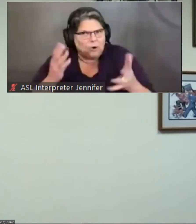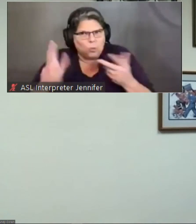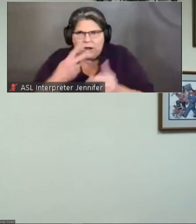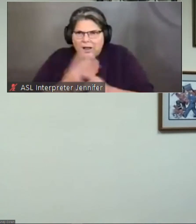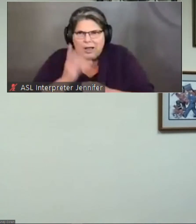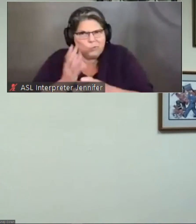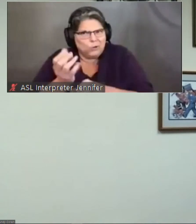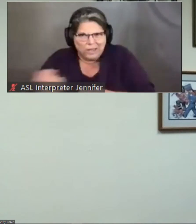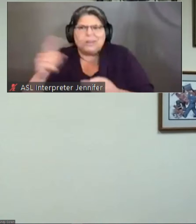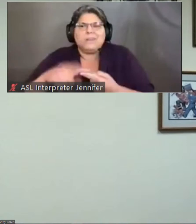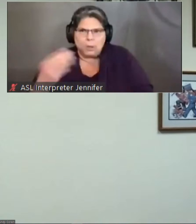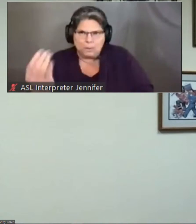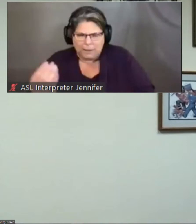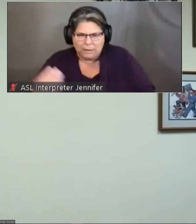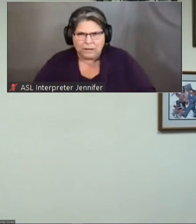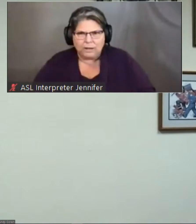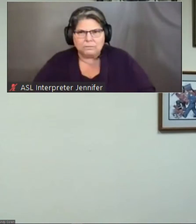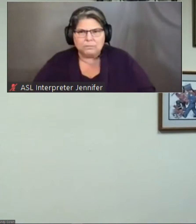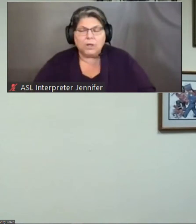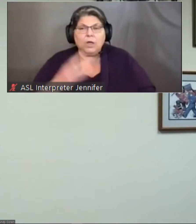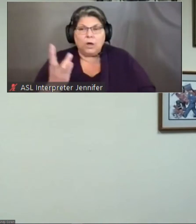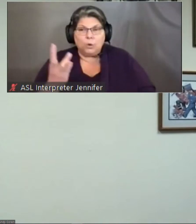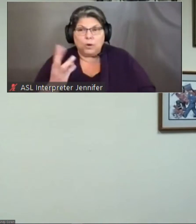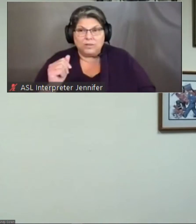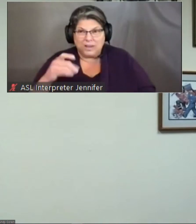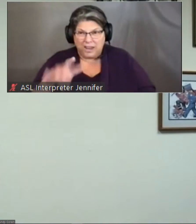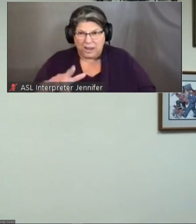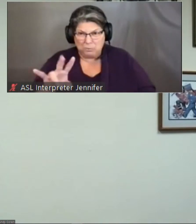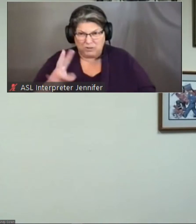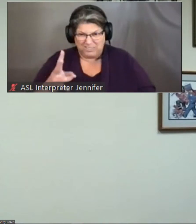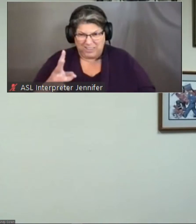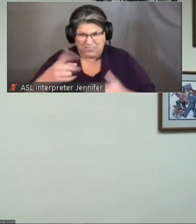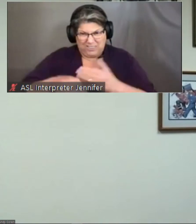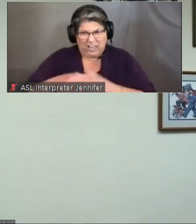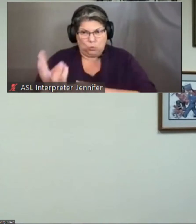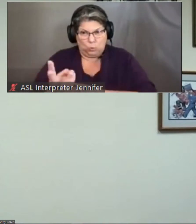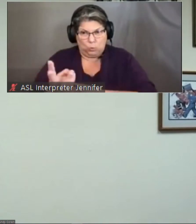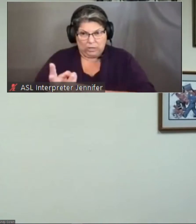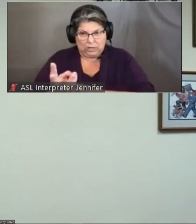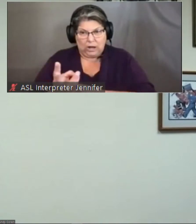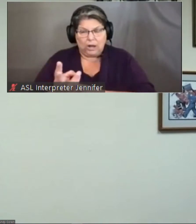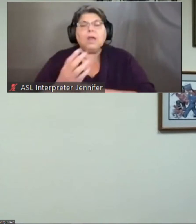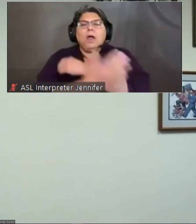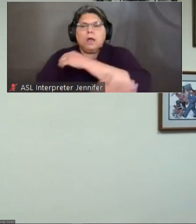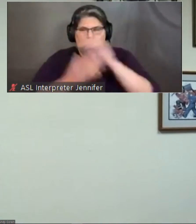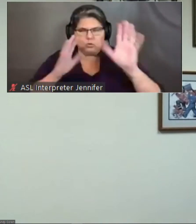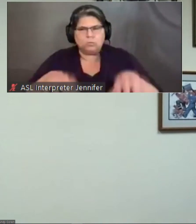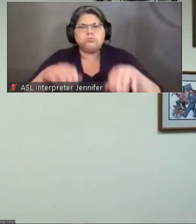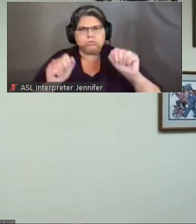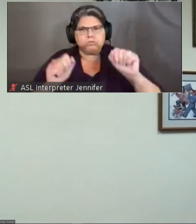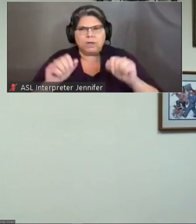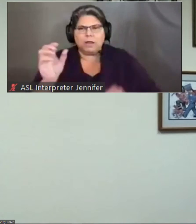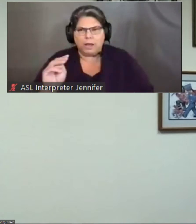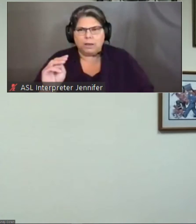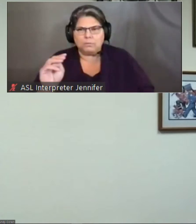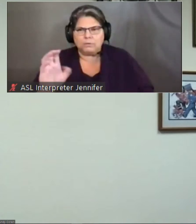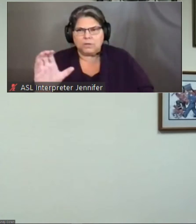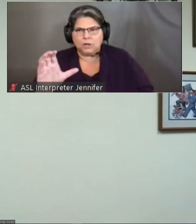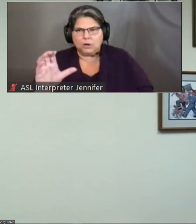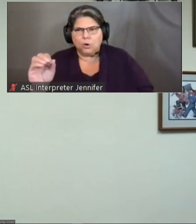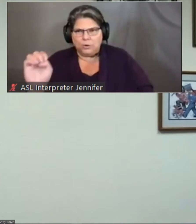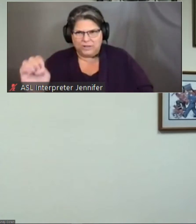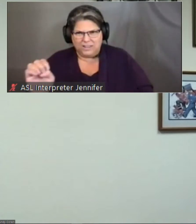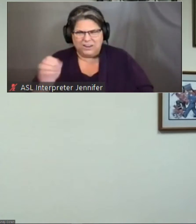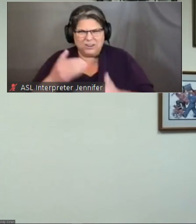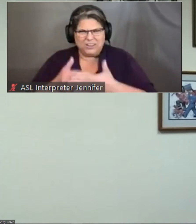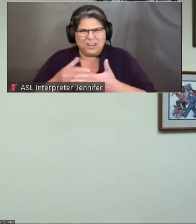7th, the county will be having a clinic at MCOE in the Talmadge area,